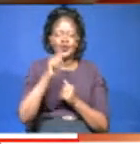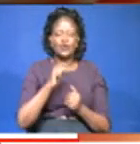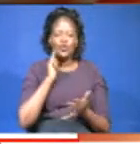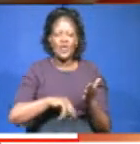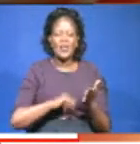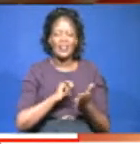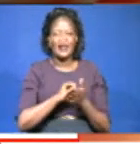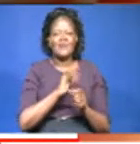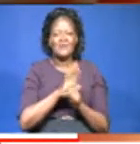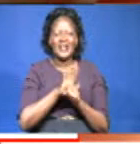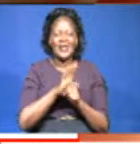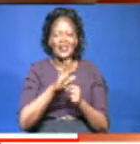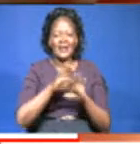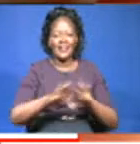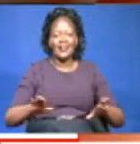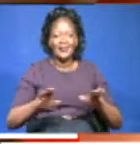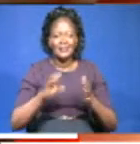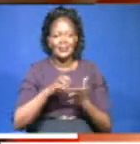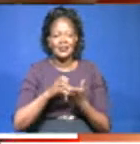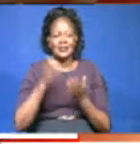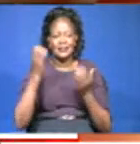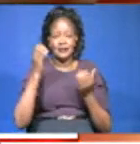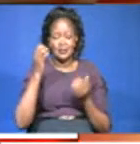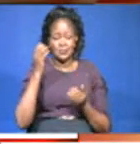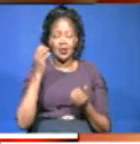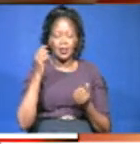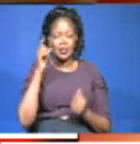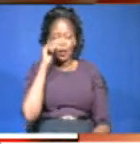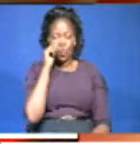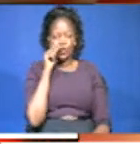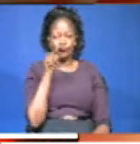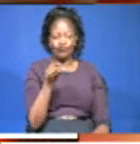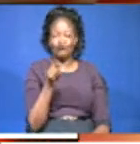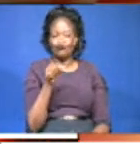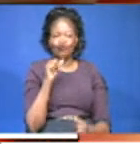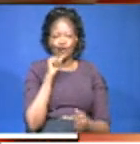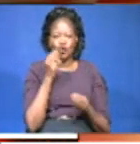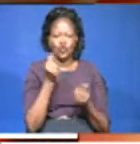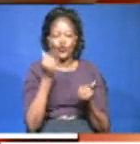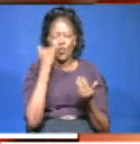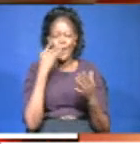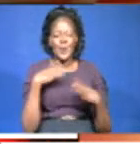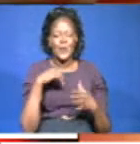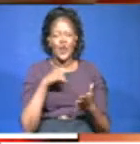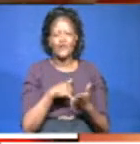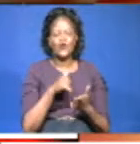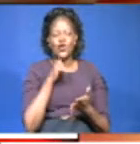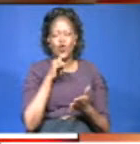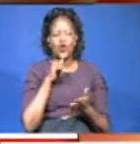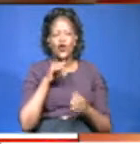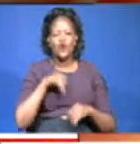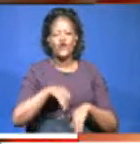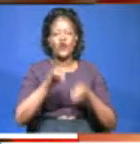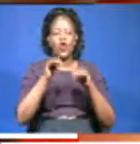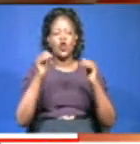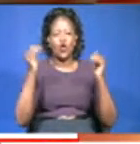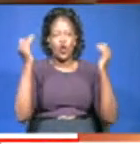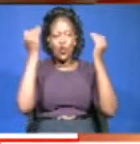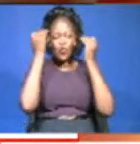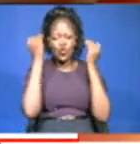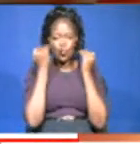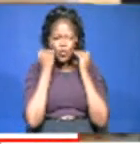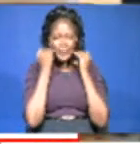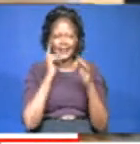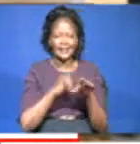land cases in the coast have remained unresolved because the victims do not follow due processes when seeking justice.